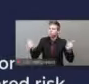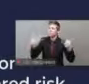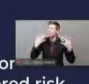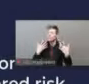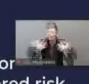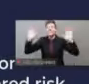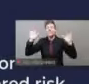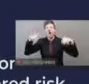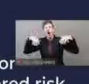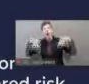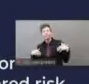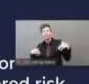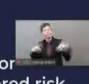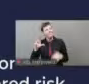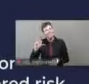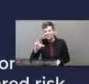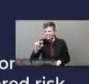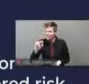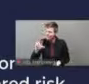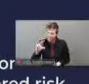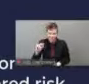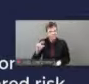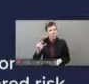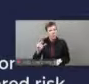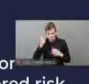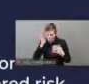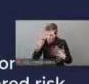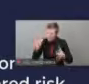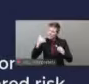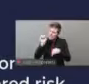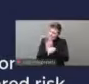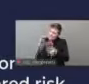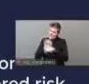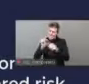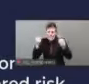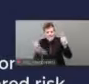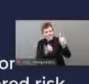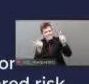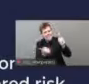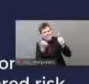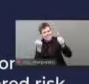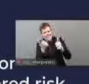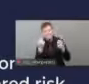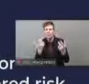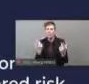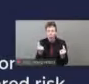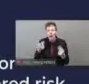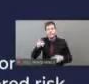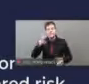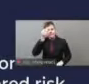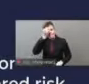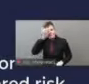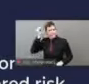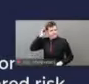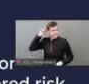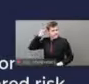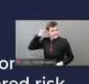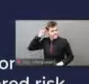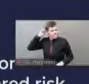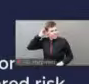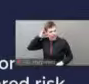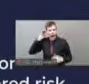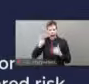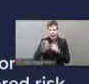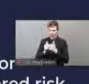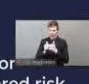Our reaction to having this virus among us can always improve, and these strategies